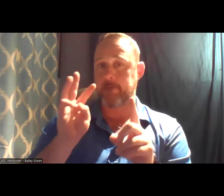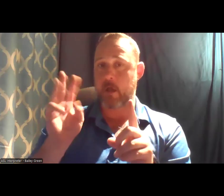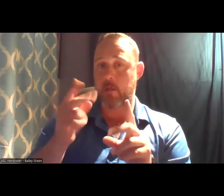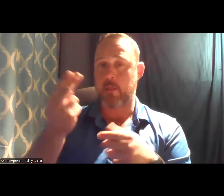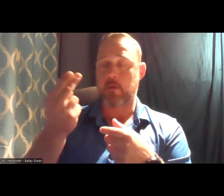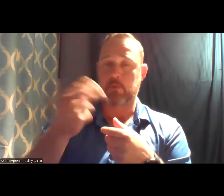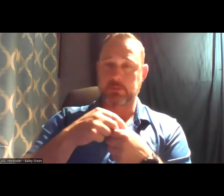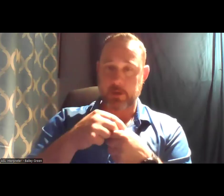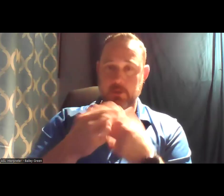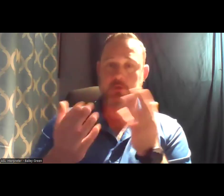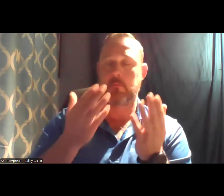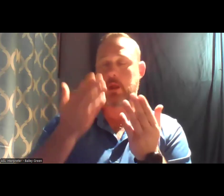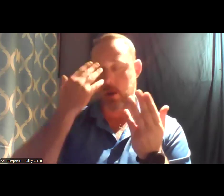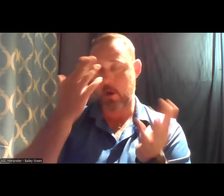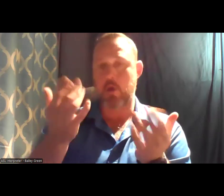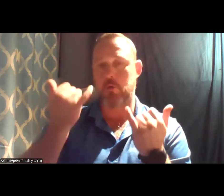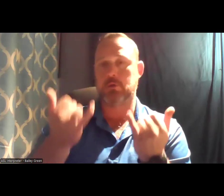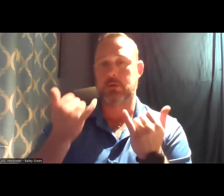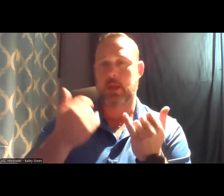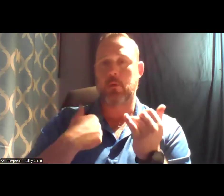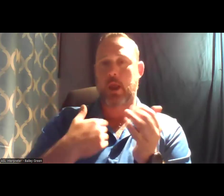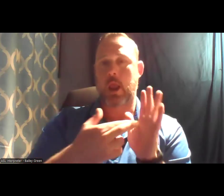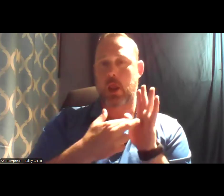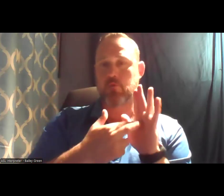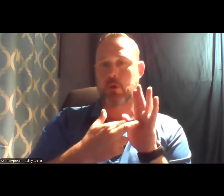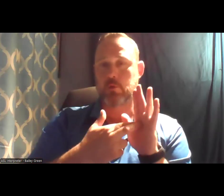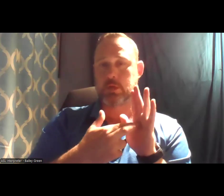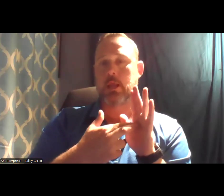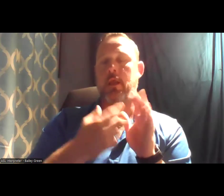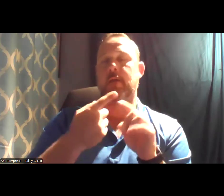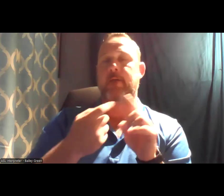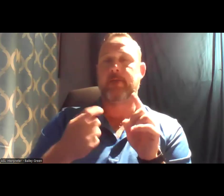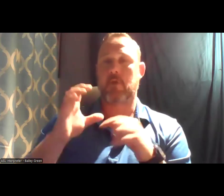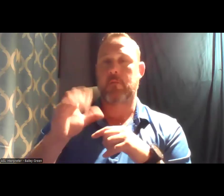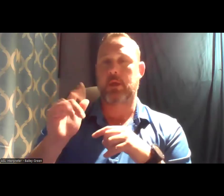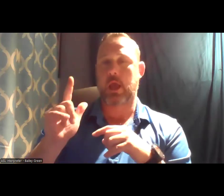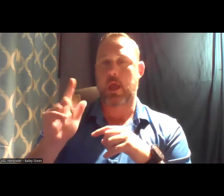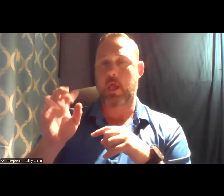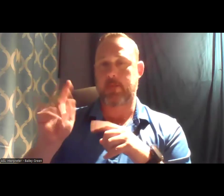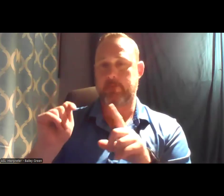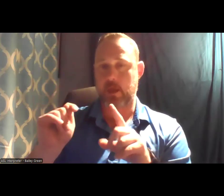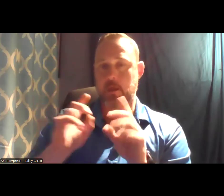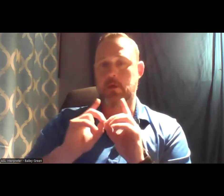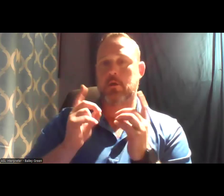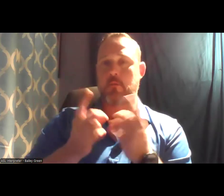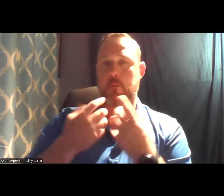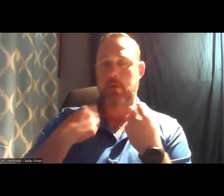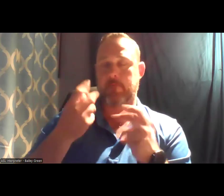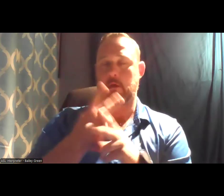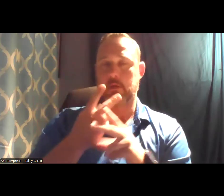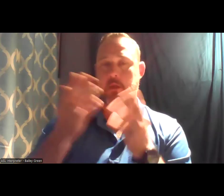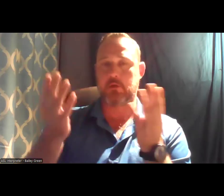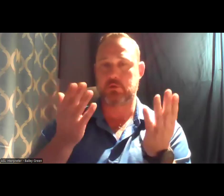participation, you may not know that today we had representatives from CalVet, Department of Healthcare